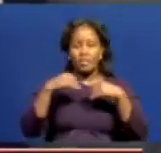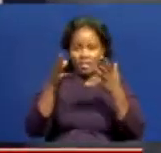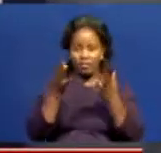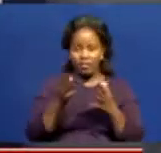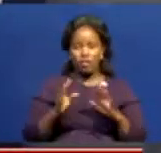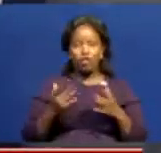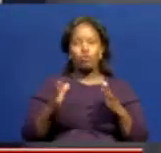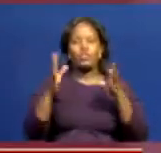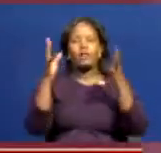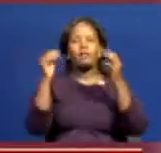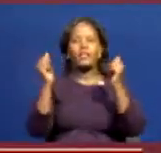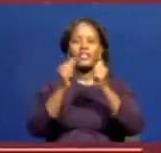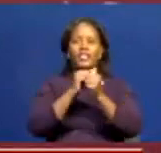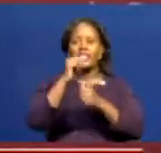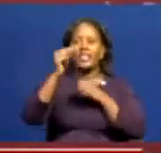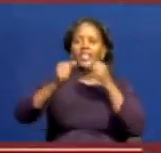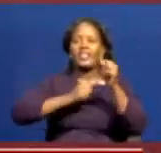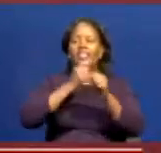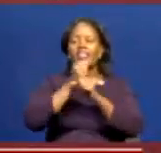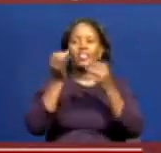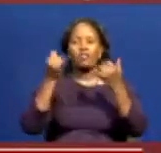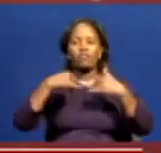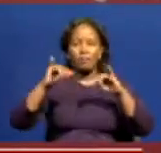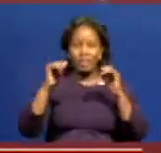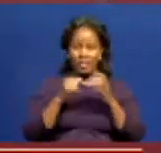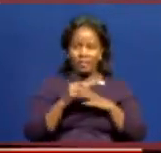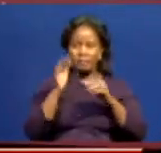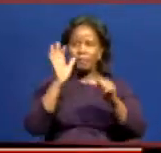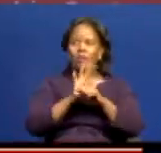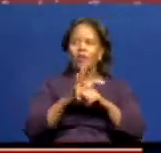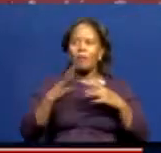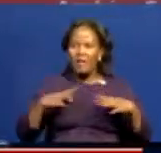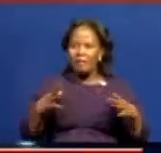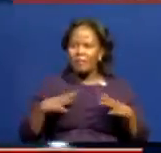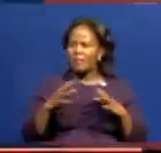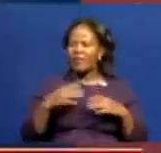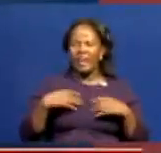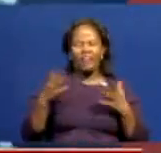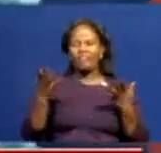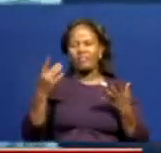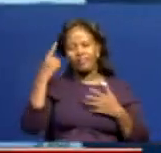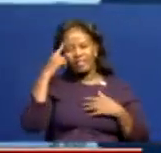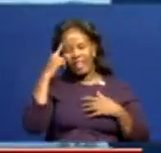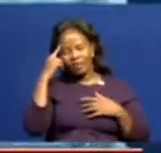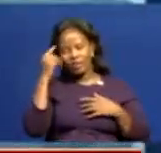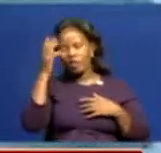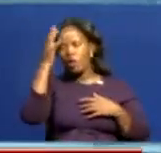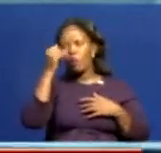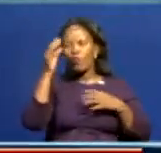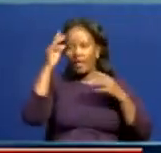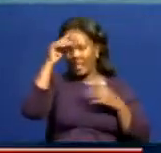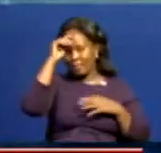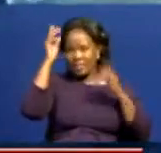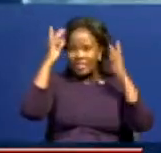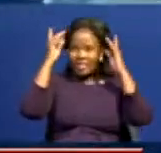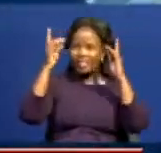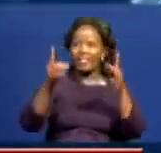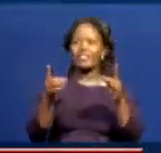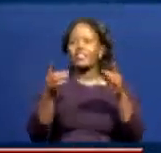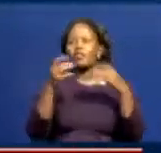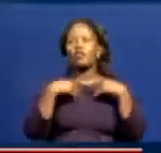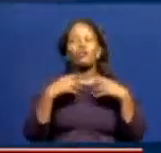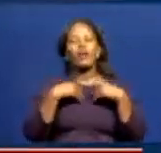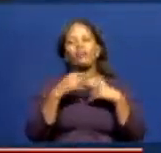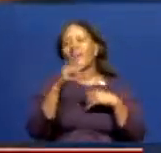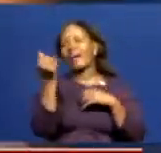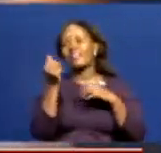of independence. Many scholars have debated why the government chose to put together a coin that has 9 sides but to celebrate 10